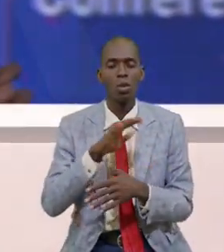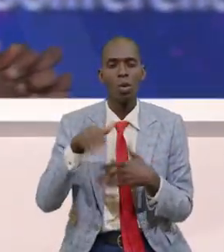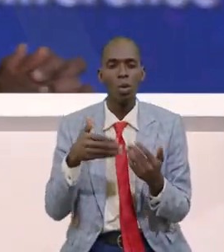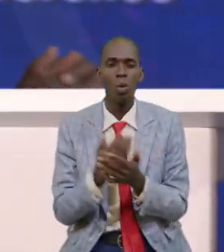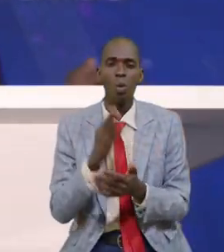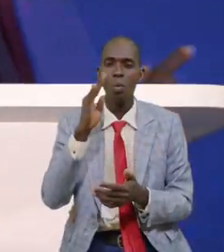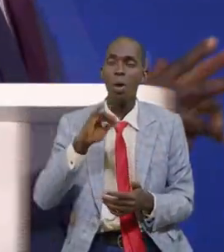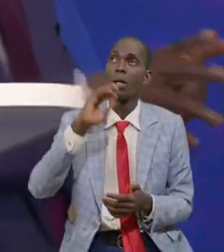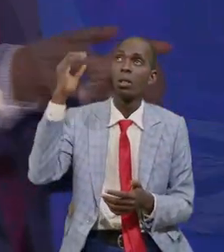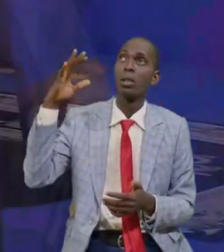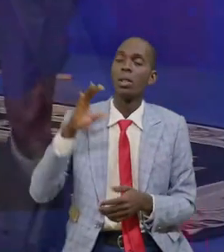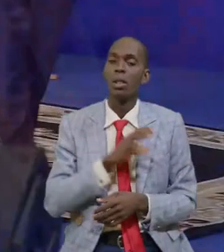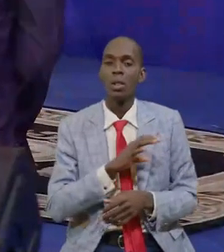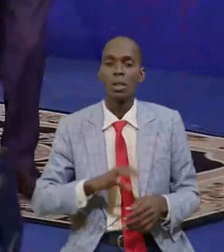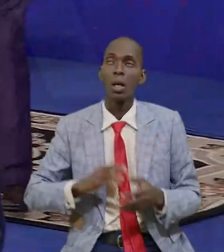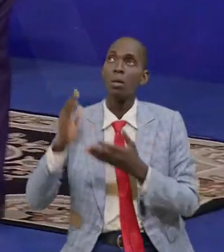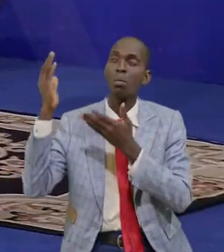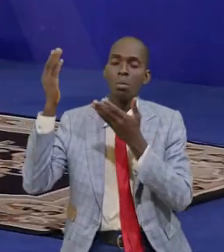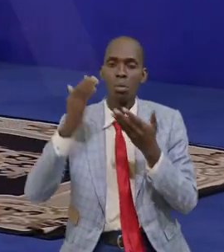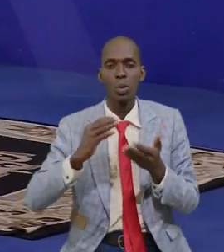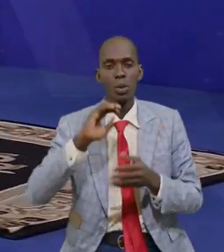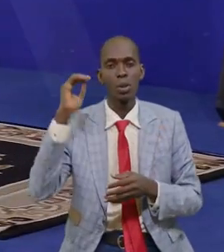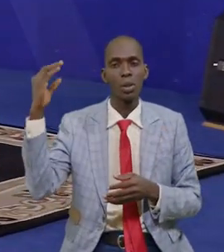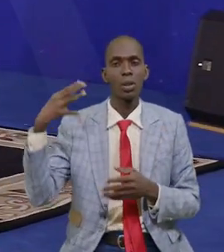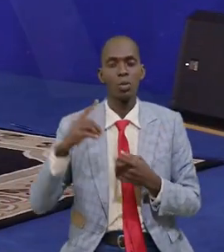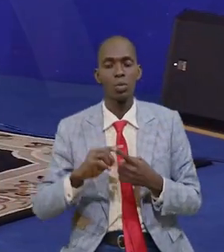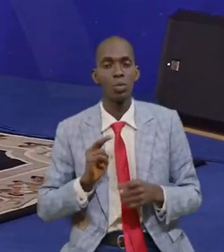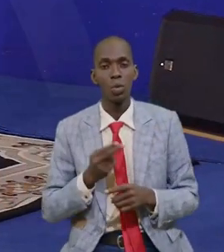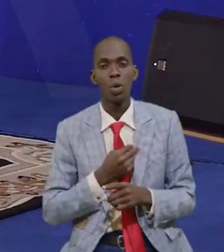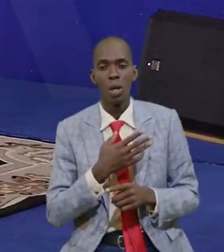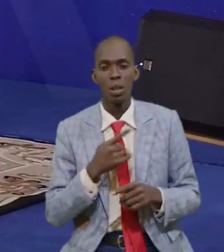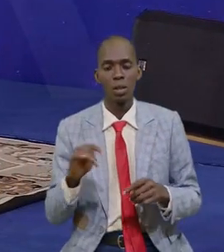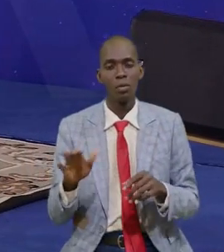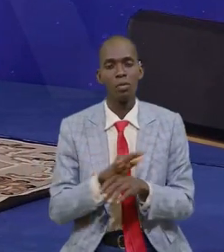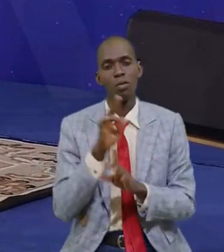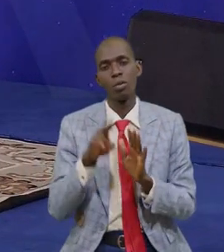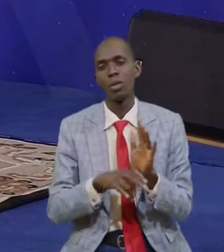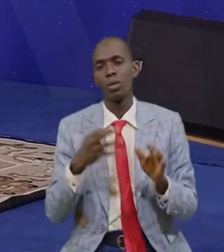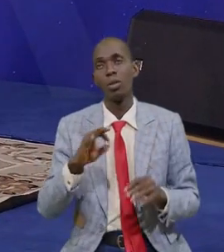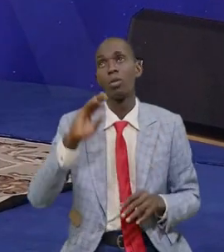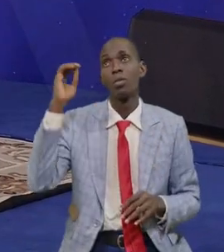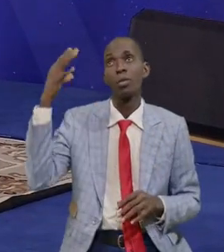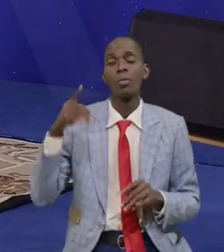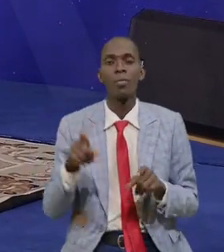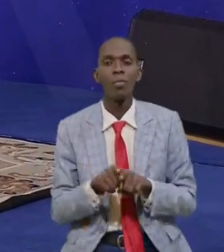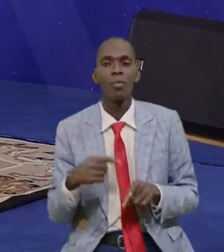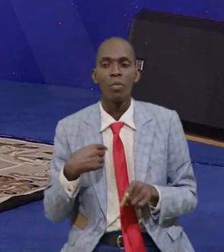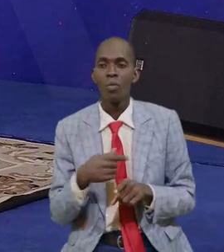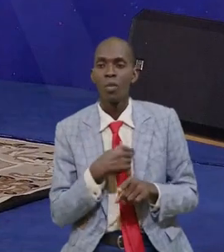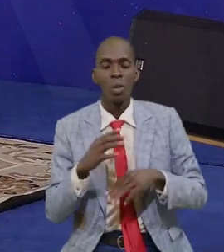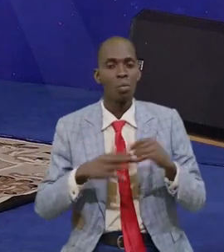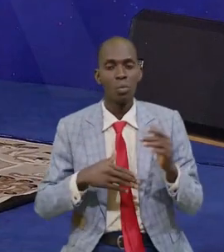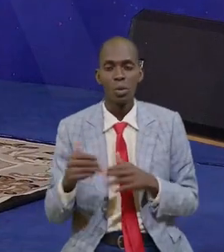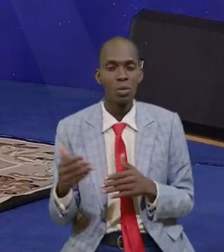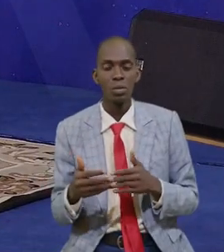came to reveal grace unto us and the fullness of grace. As we're built thereupon, we're